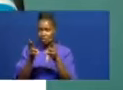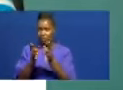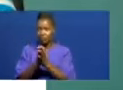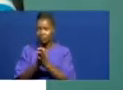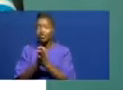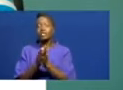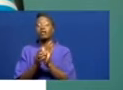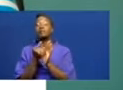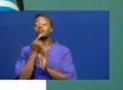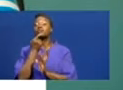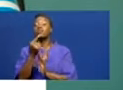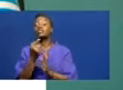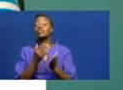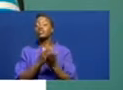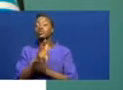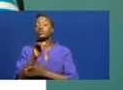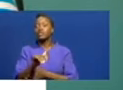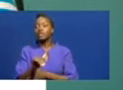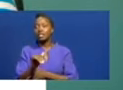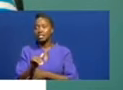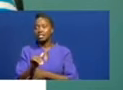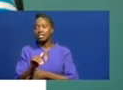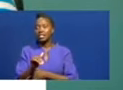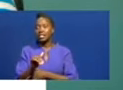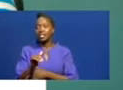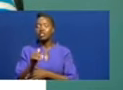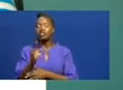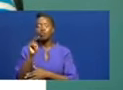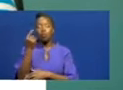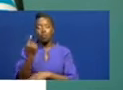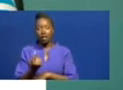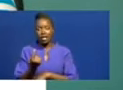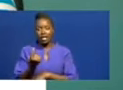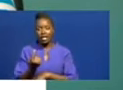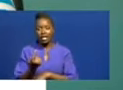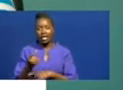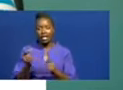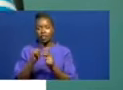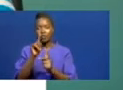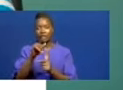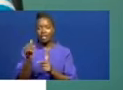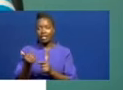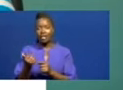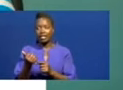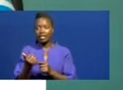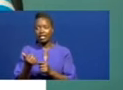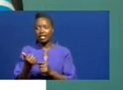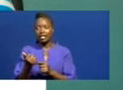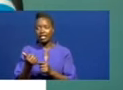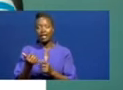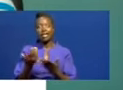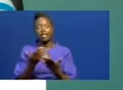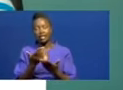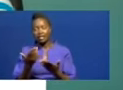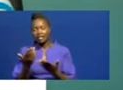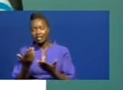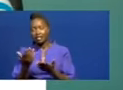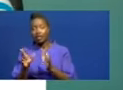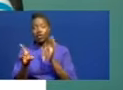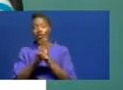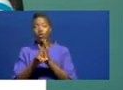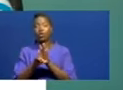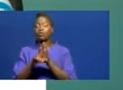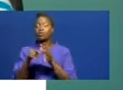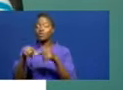being instructed to ensure law and order prevails. Nobody is supposed to hurt one another. Nobody is supposed to take law into their hands. If something is